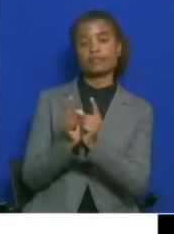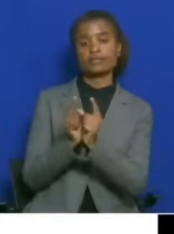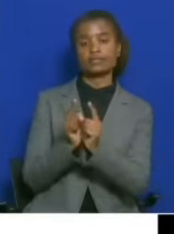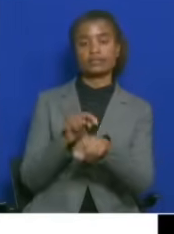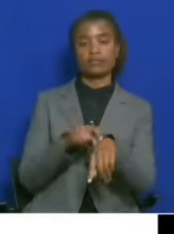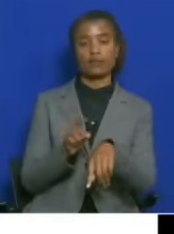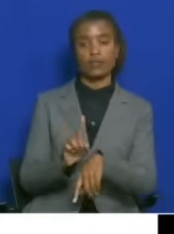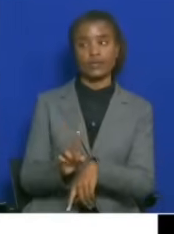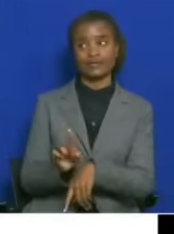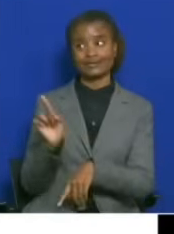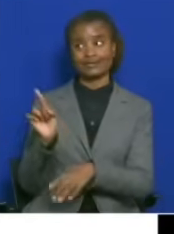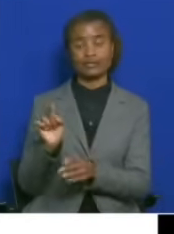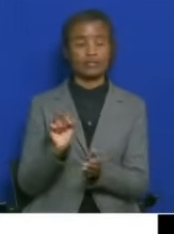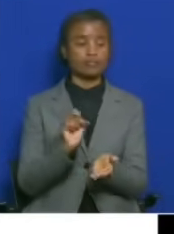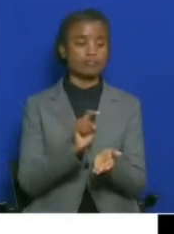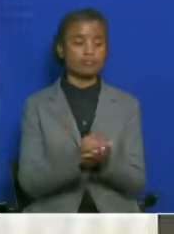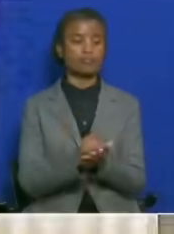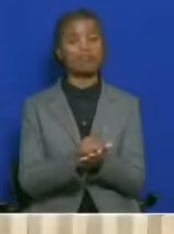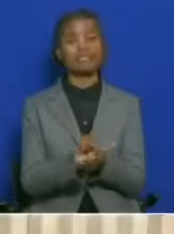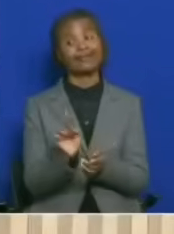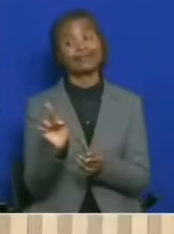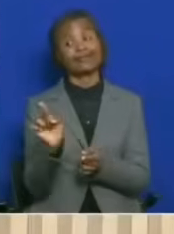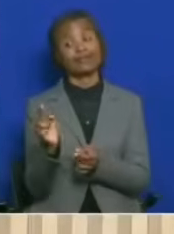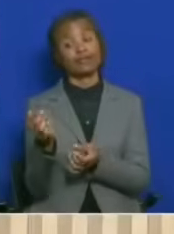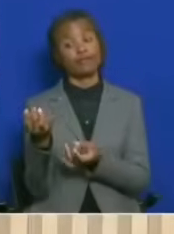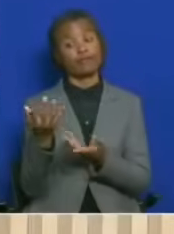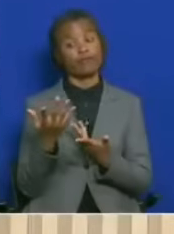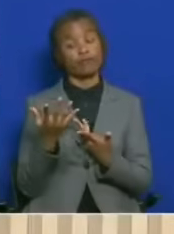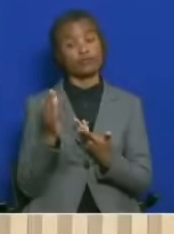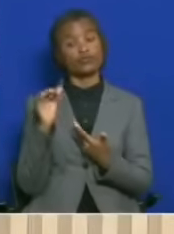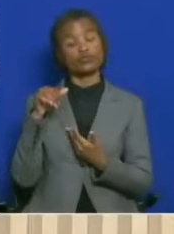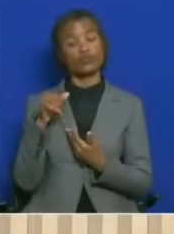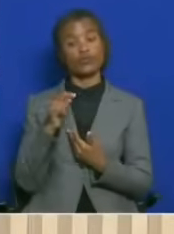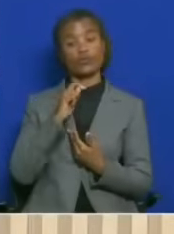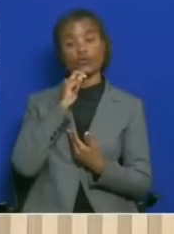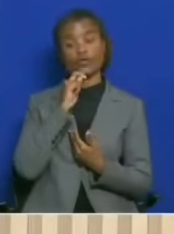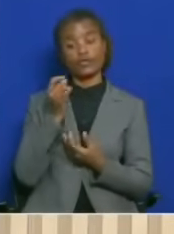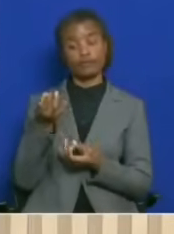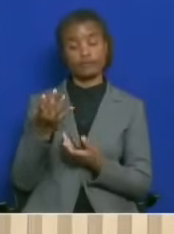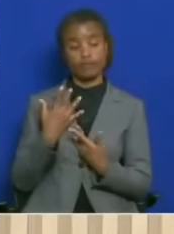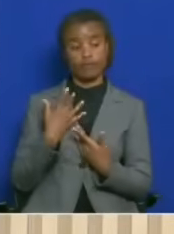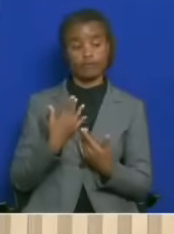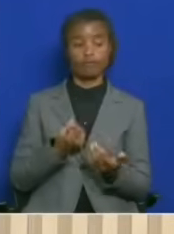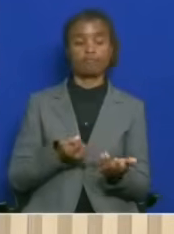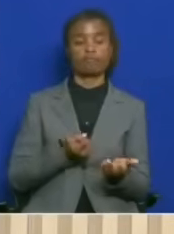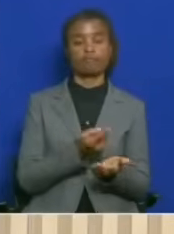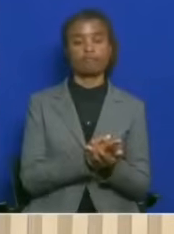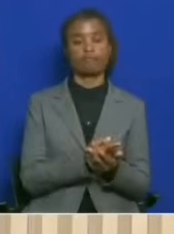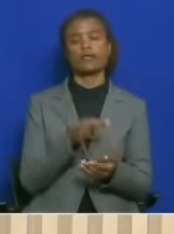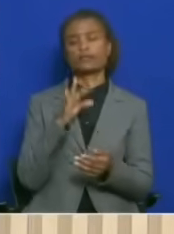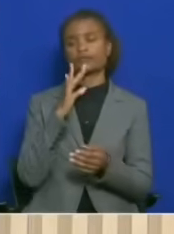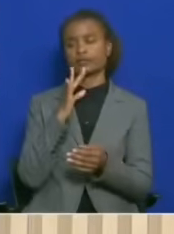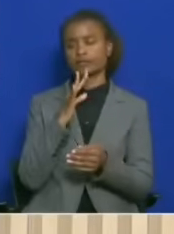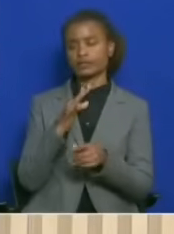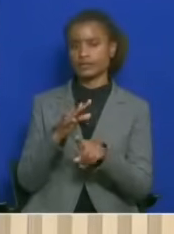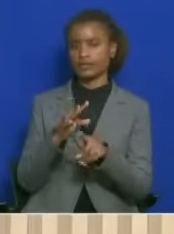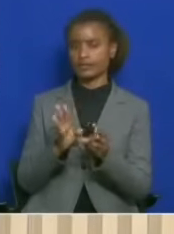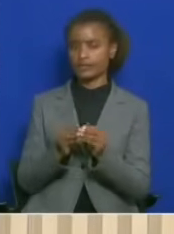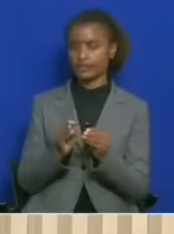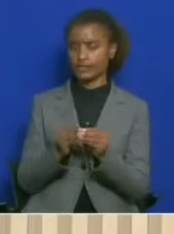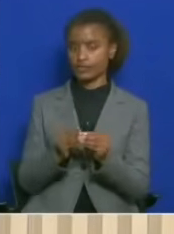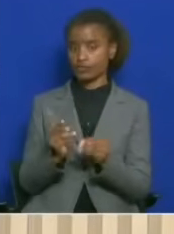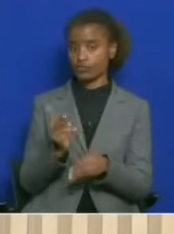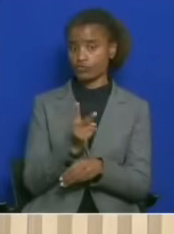me know tomorrow morning. So the meeting that's being set up here is not just a meeting between General Khan and Mr. Valley. It's a